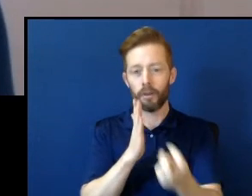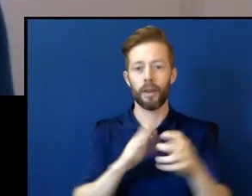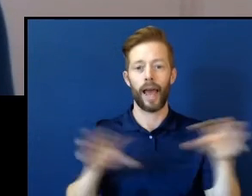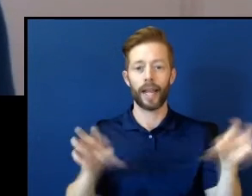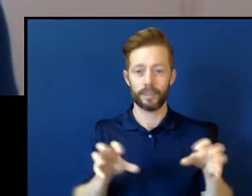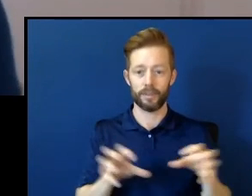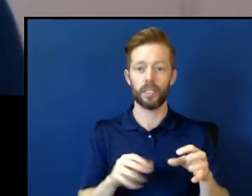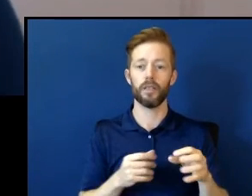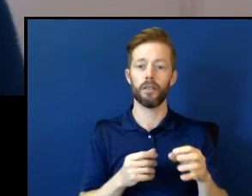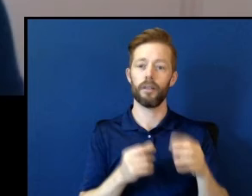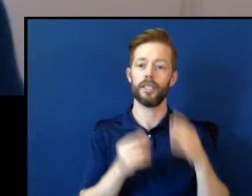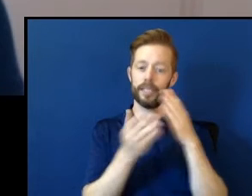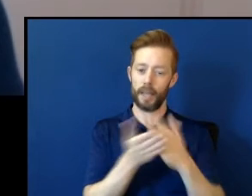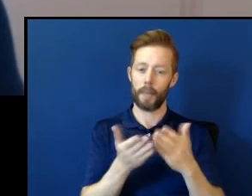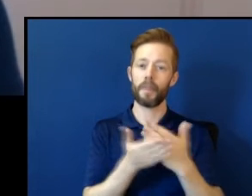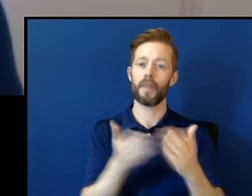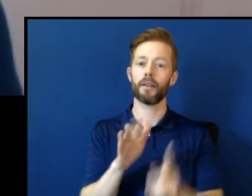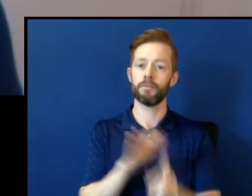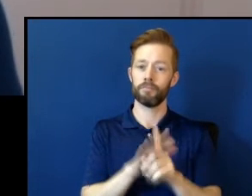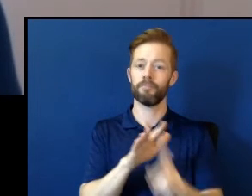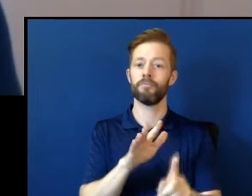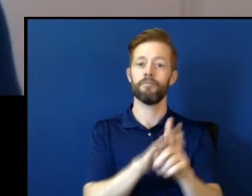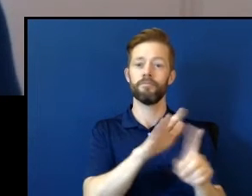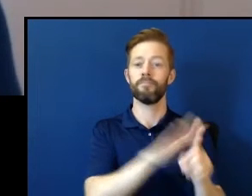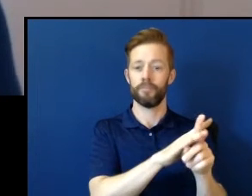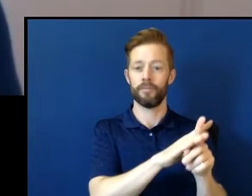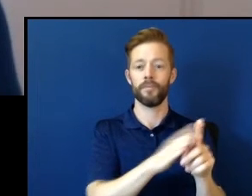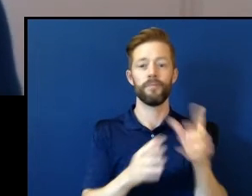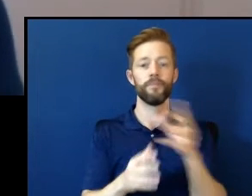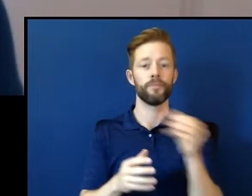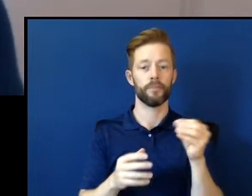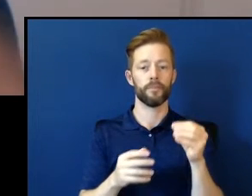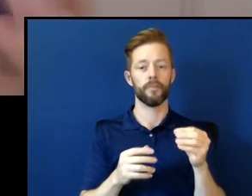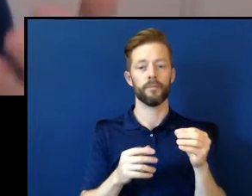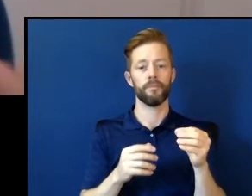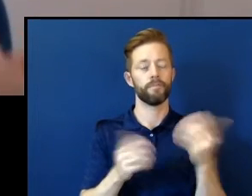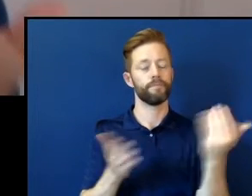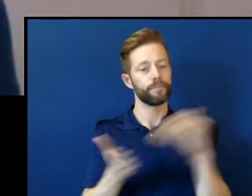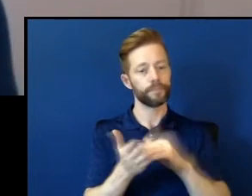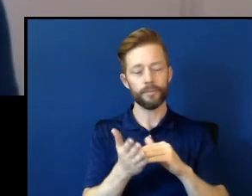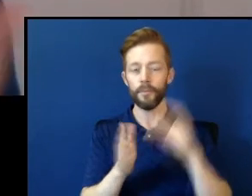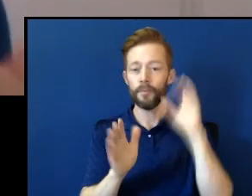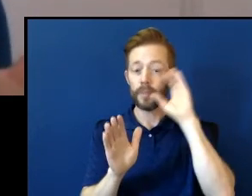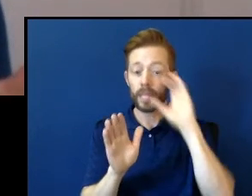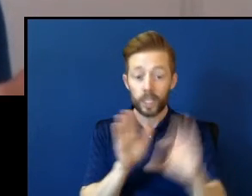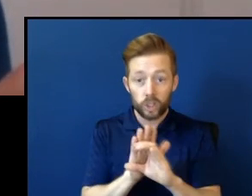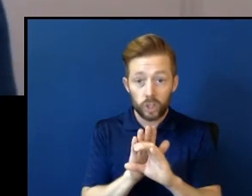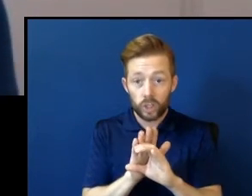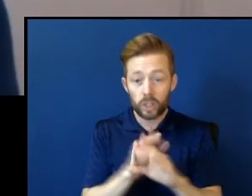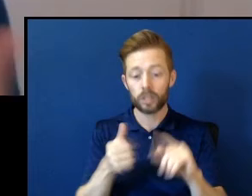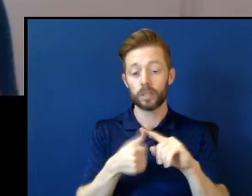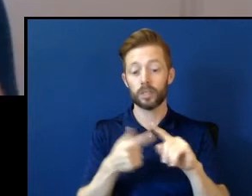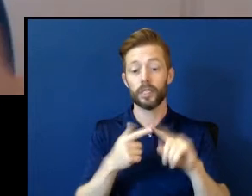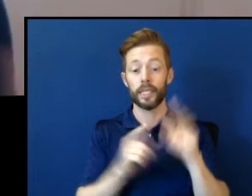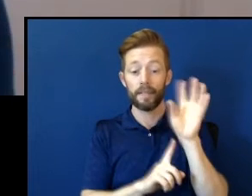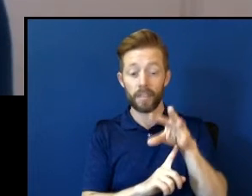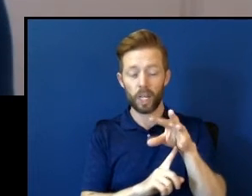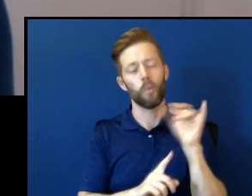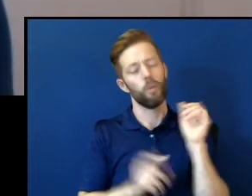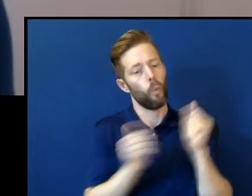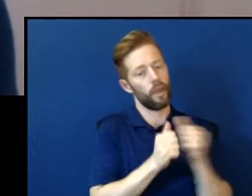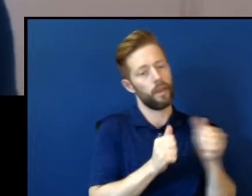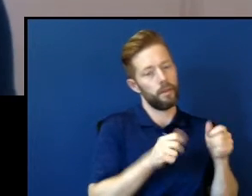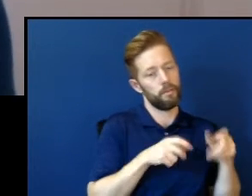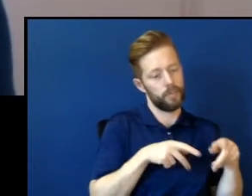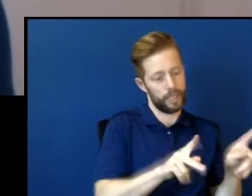in the activity, we were able to see some of those things come out. And again, pictures, video, if you're able